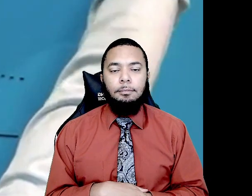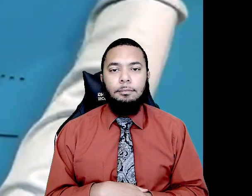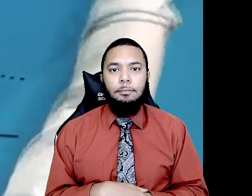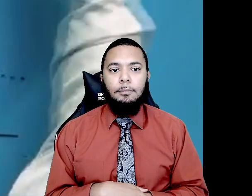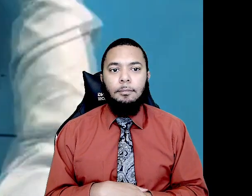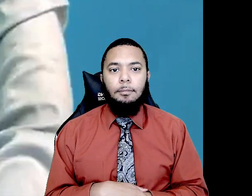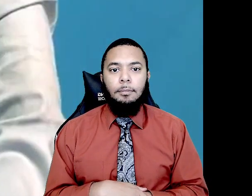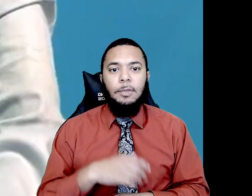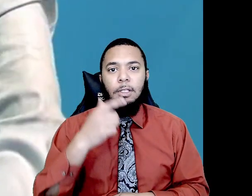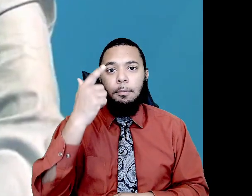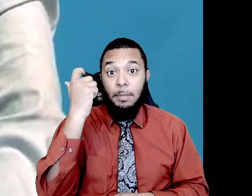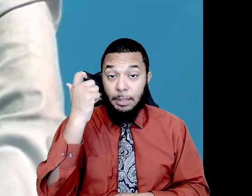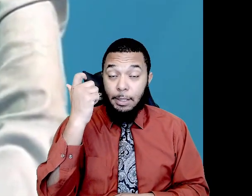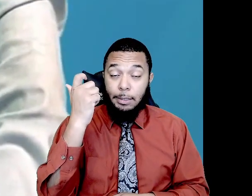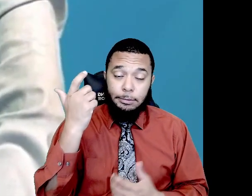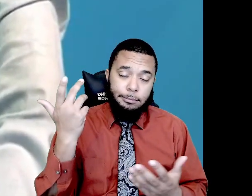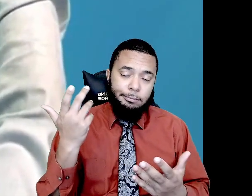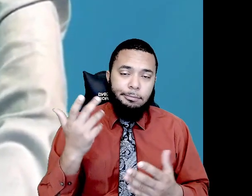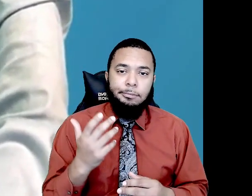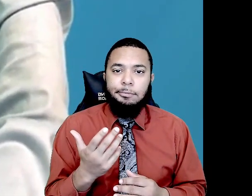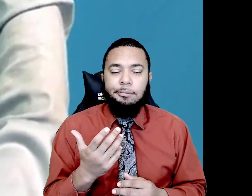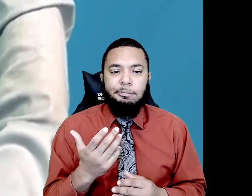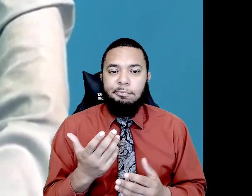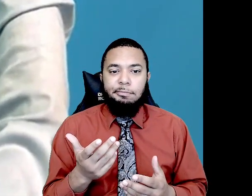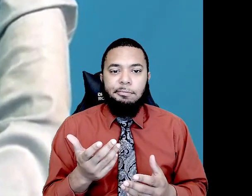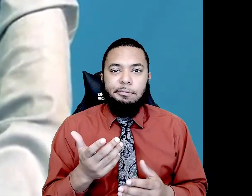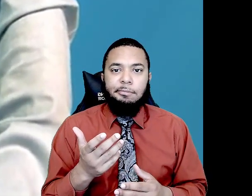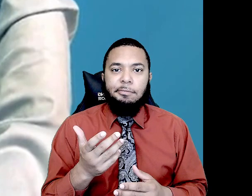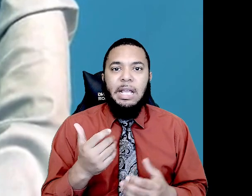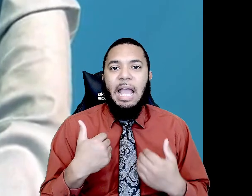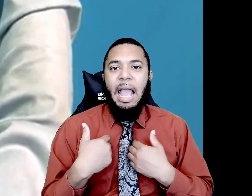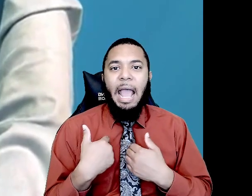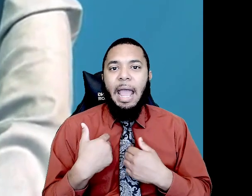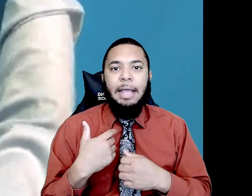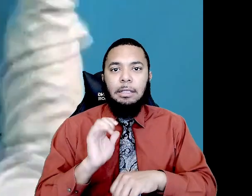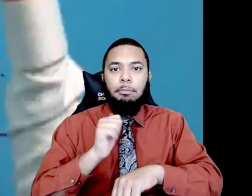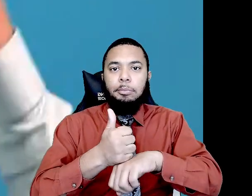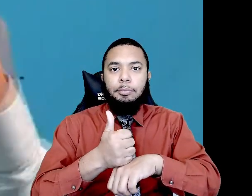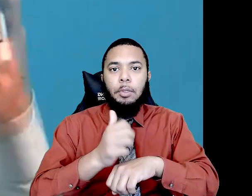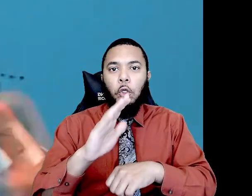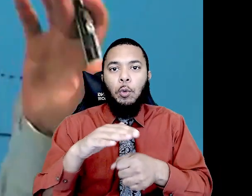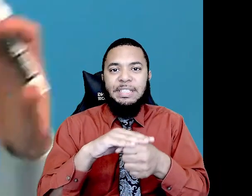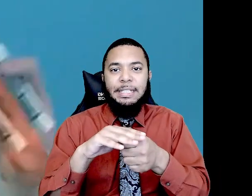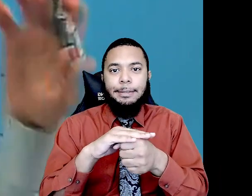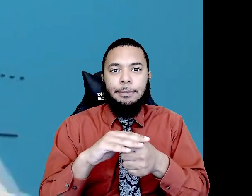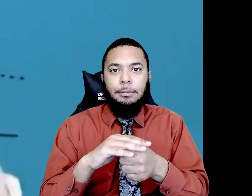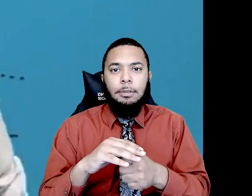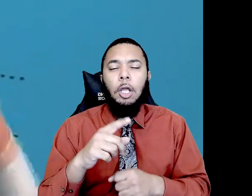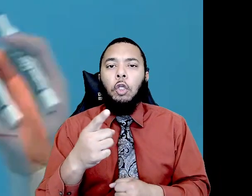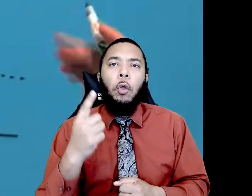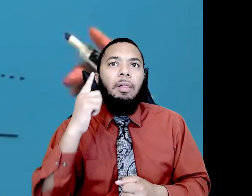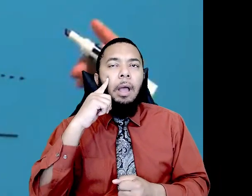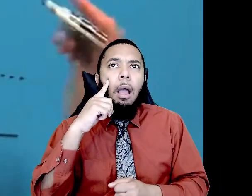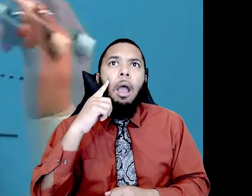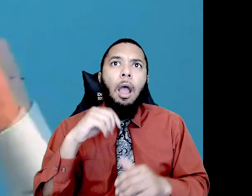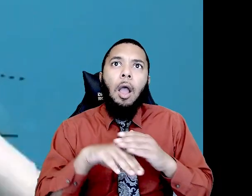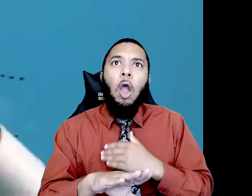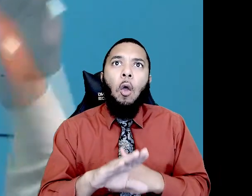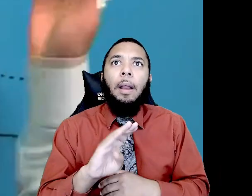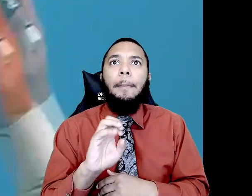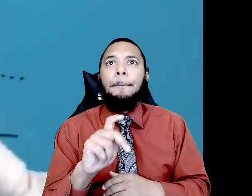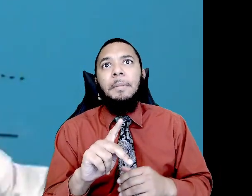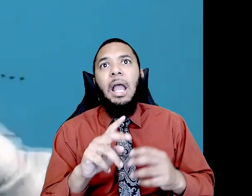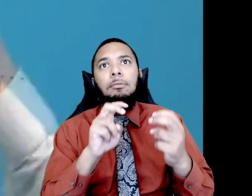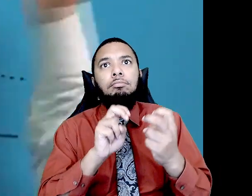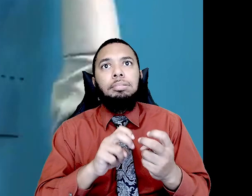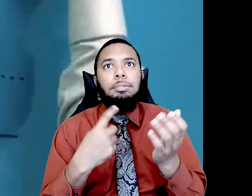because it has a branch in your city. And you like, potentially going in and interacting with the bankers